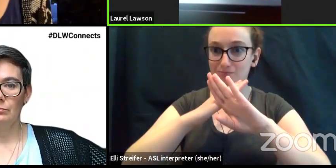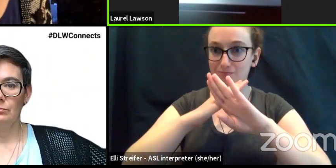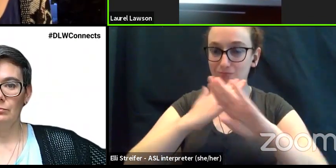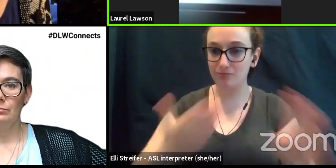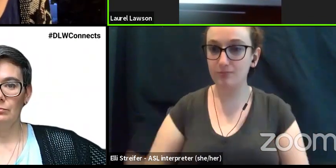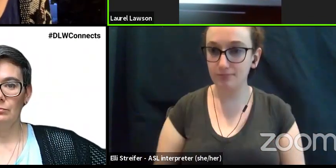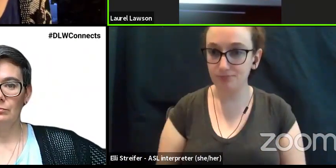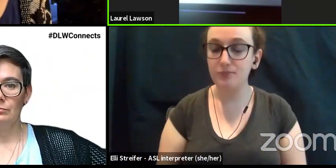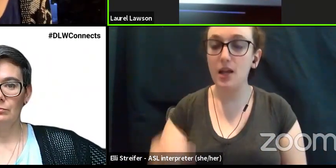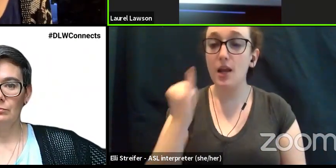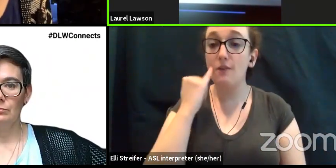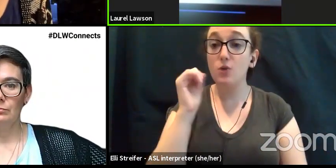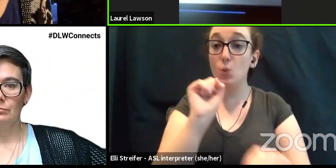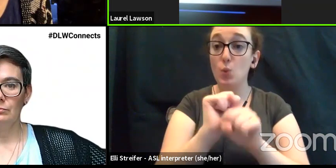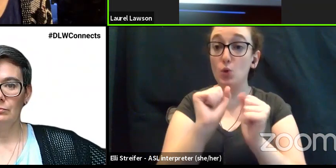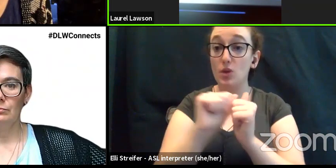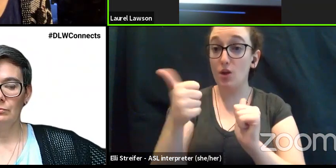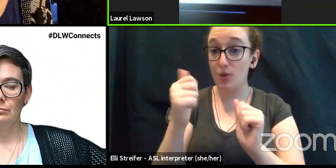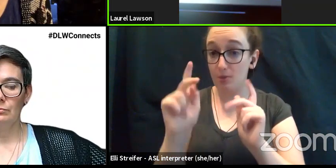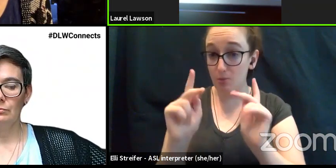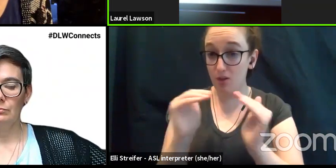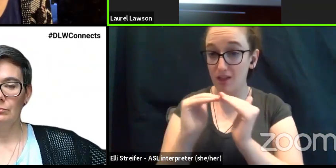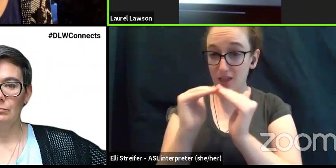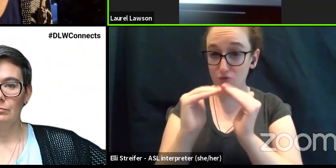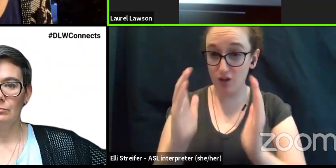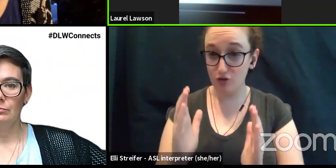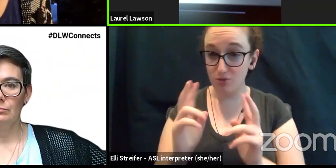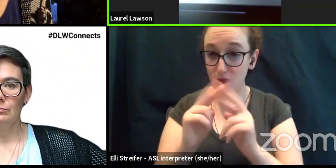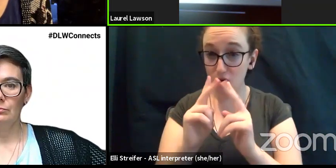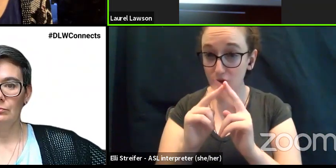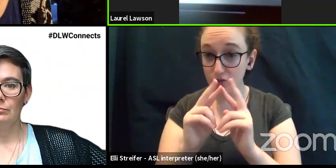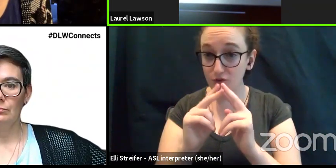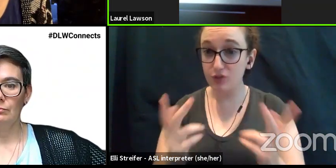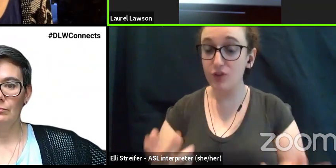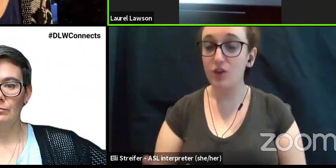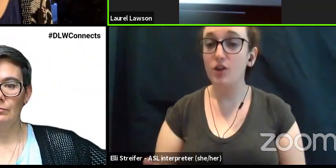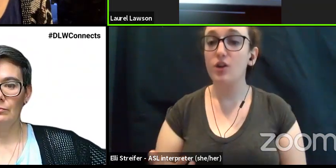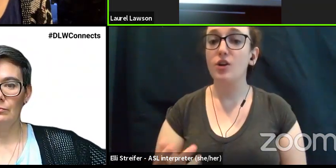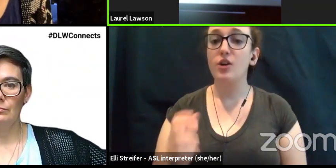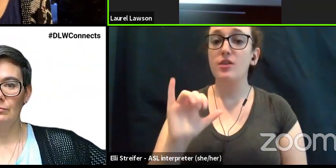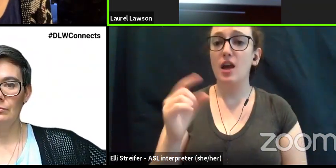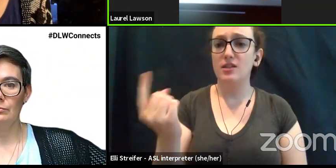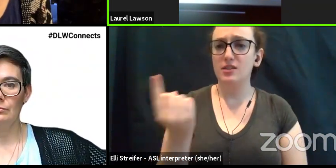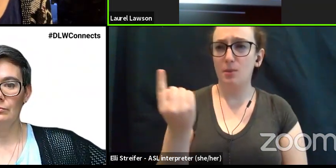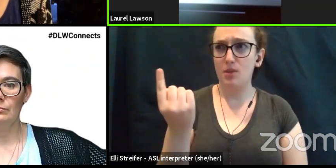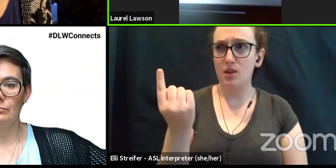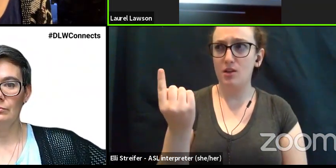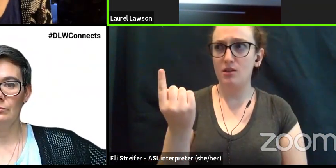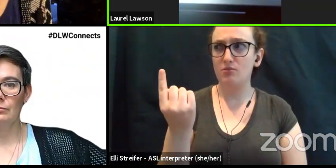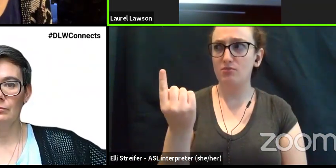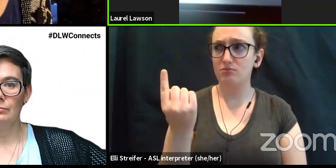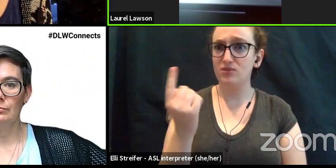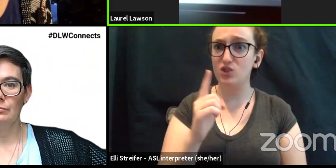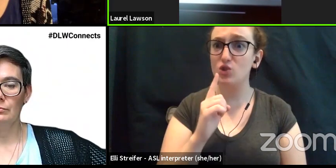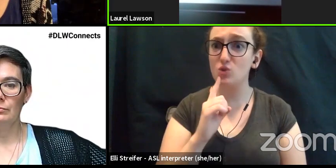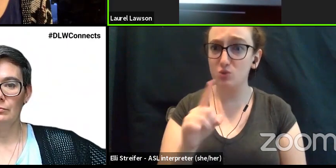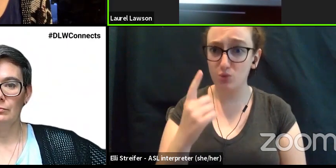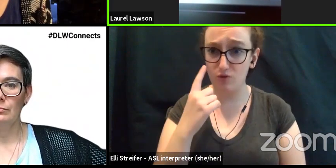Working with collaborators, and I think this is something that is true for